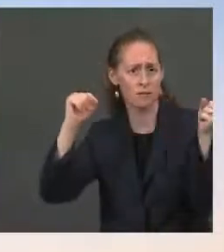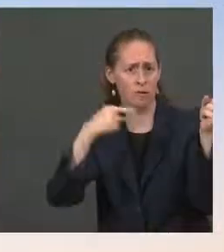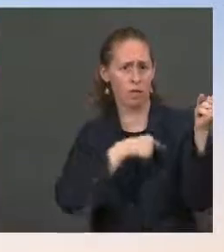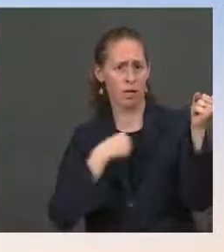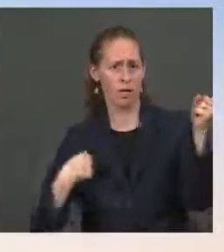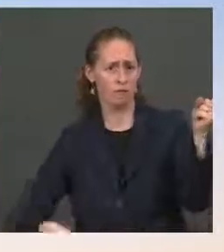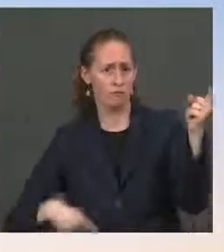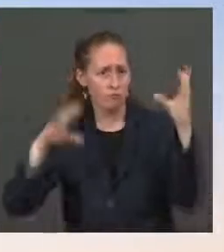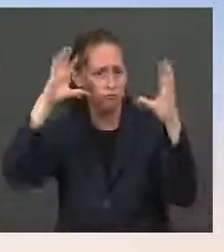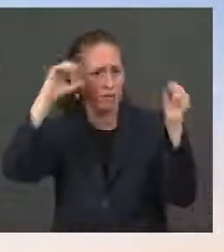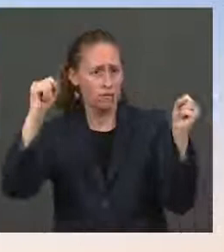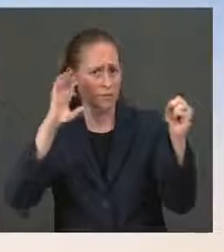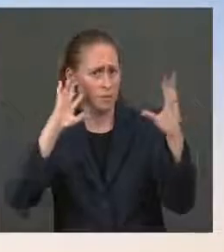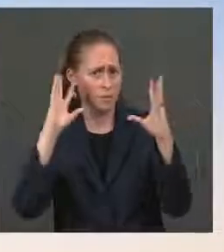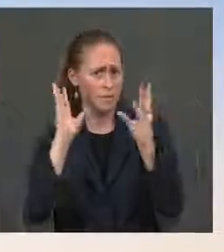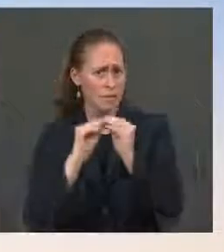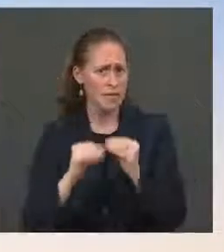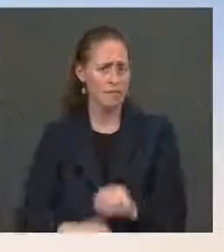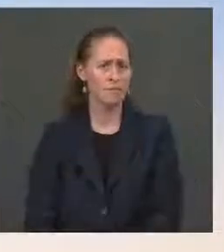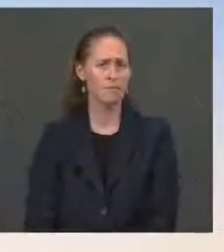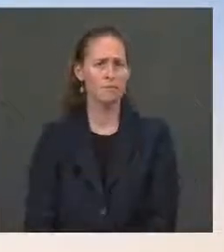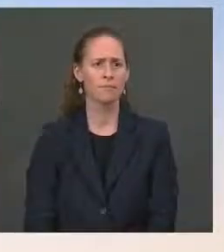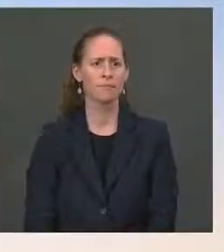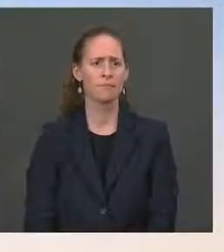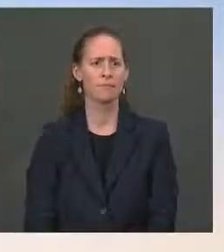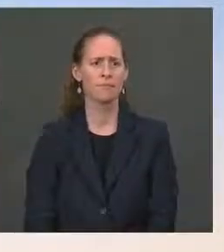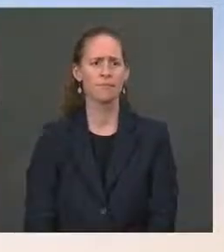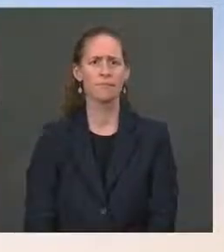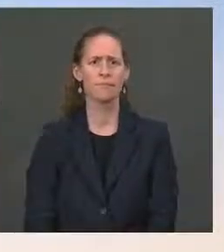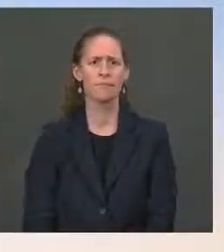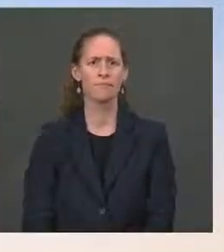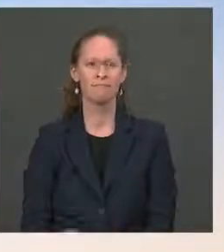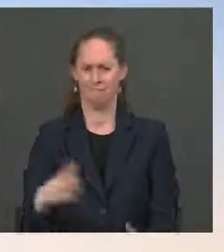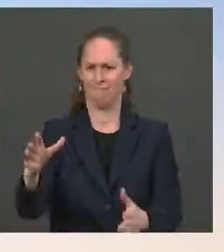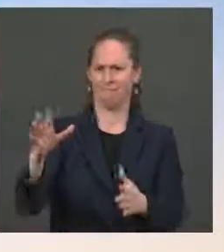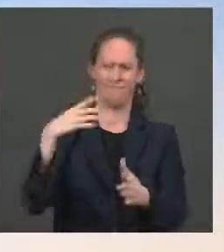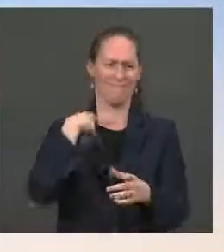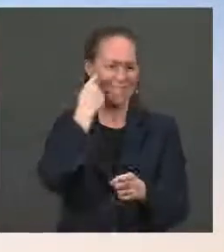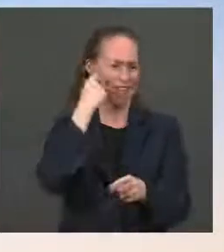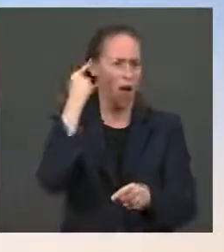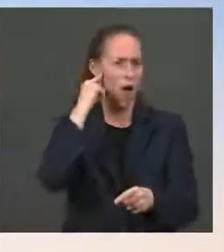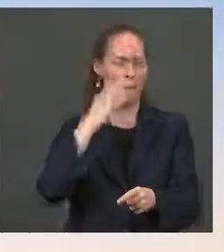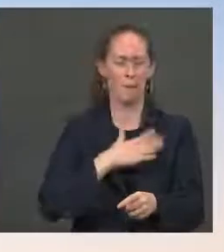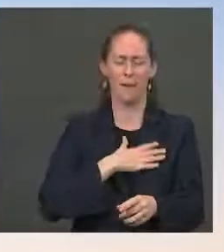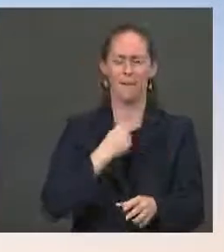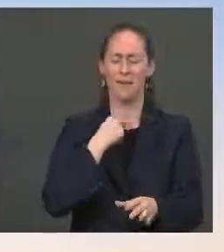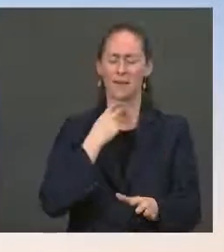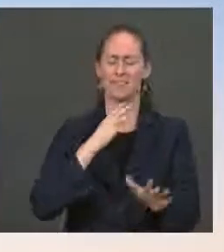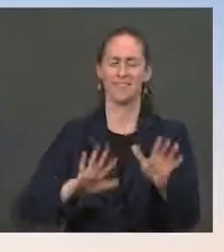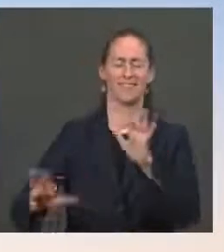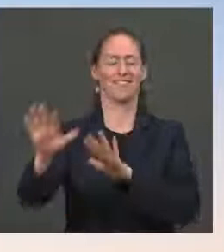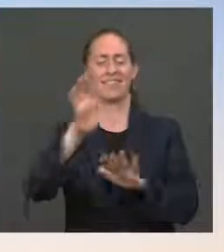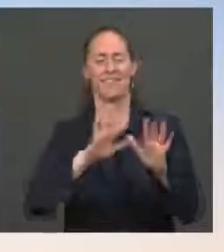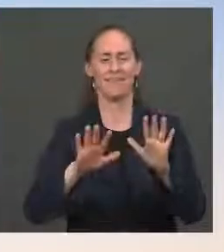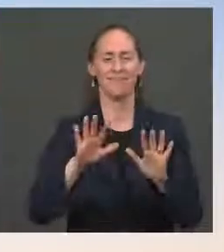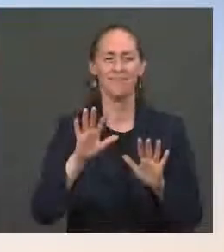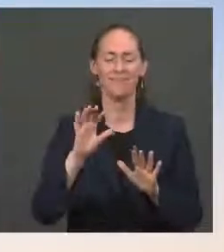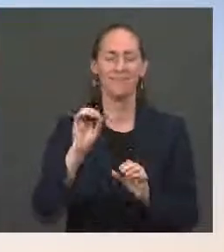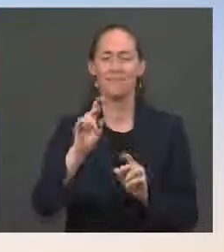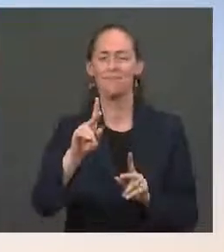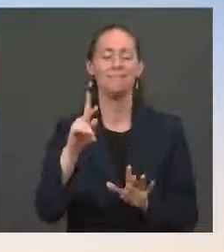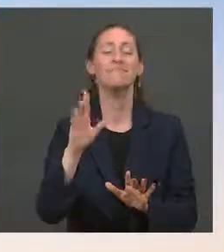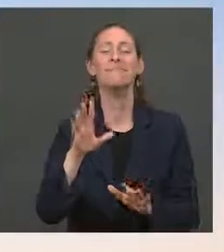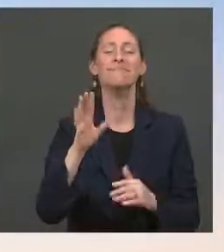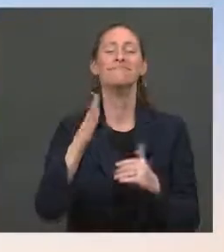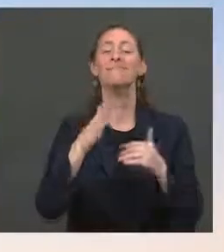would say that I just heard my voice, which was a little bit of an out-of-body experience. I would say part of, and obviously there was a